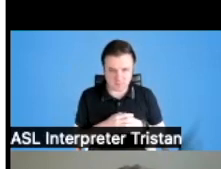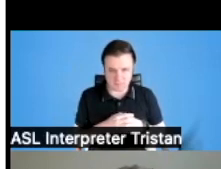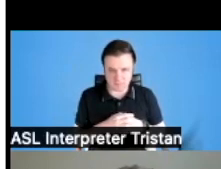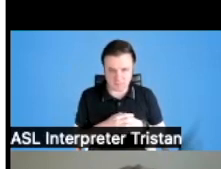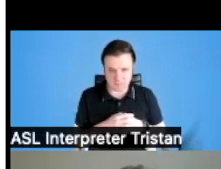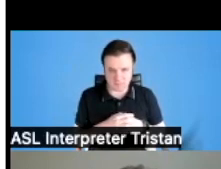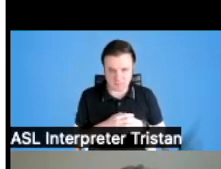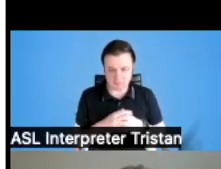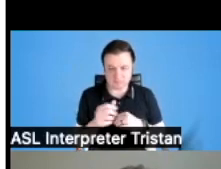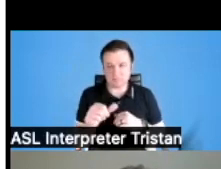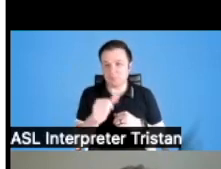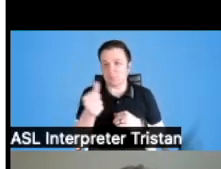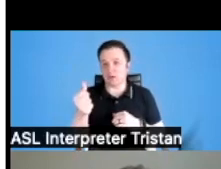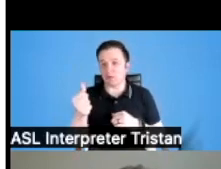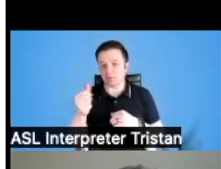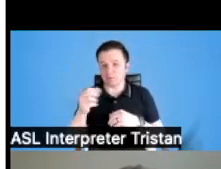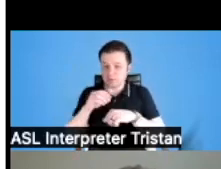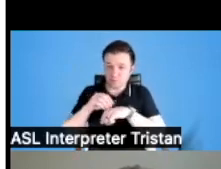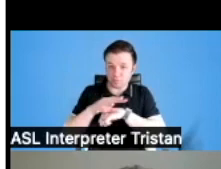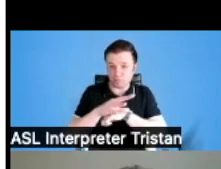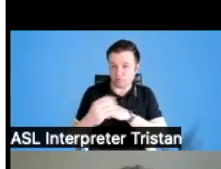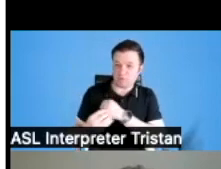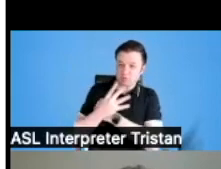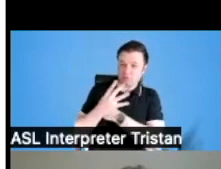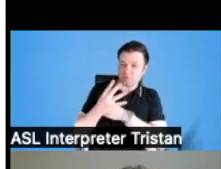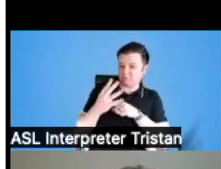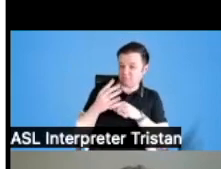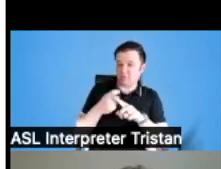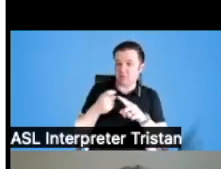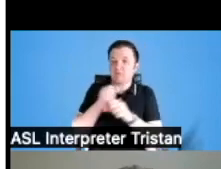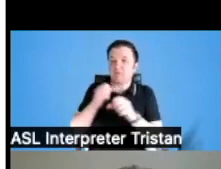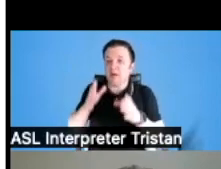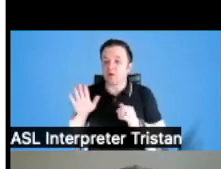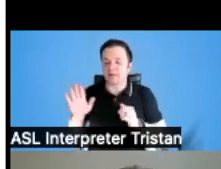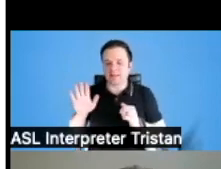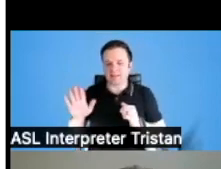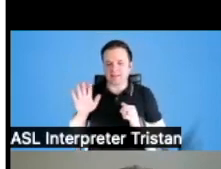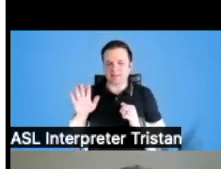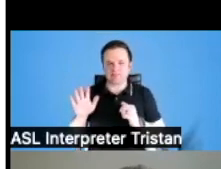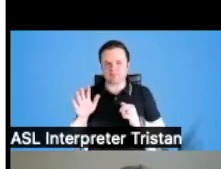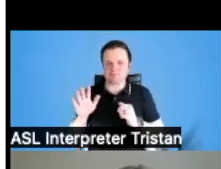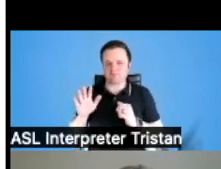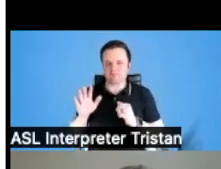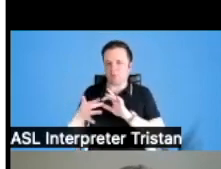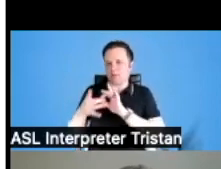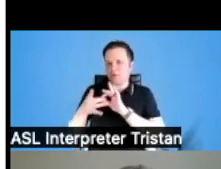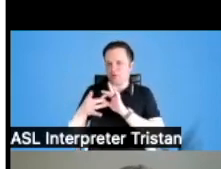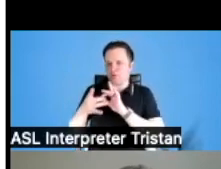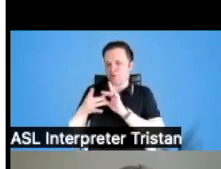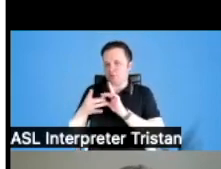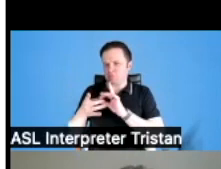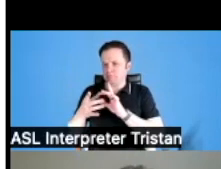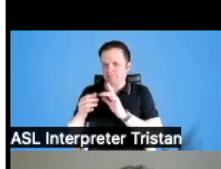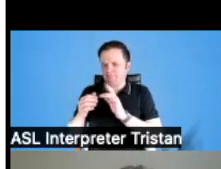Another set of influences had to do with survivors' own orientations to relationships, which I